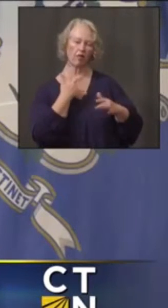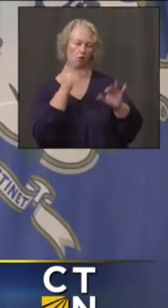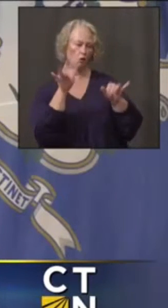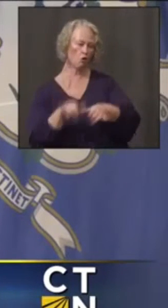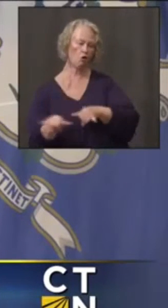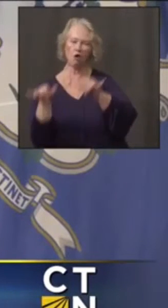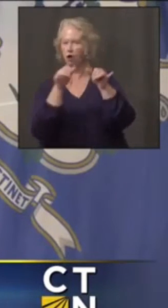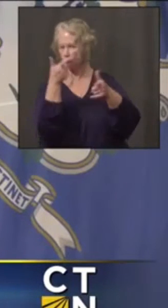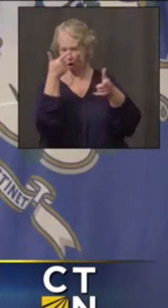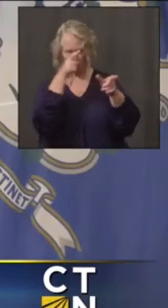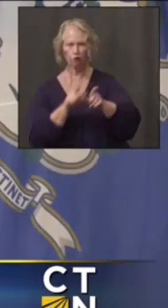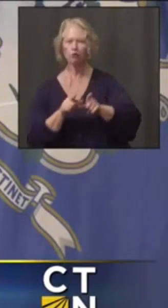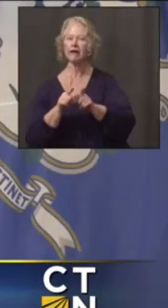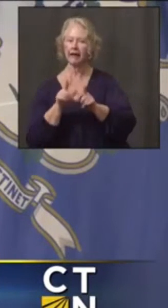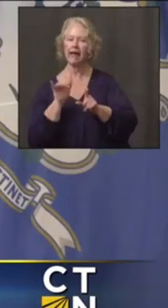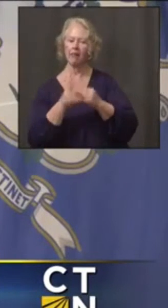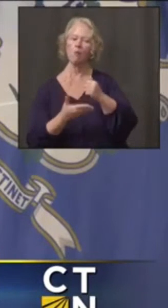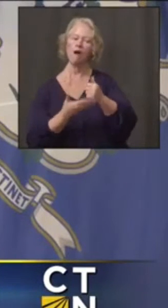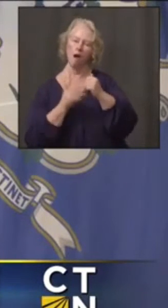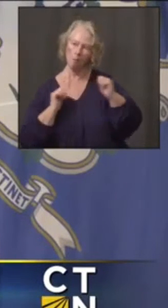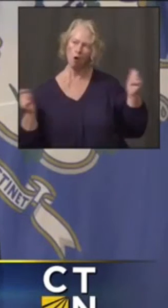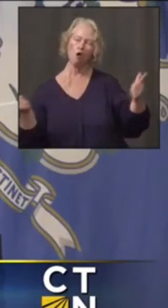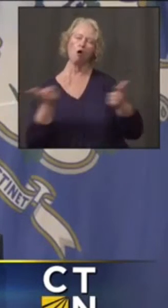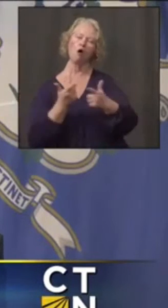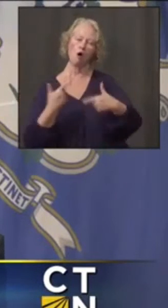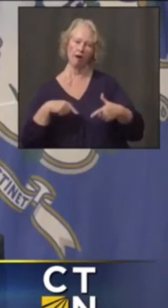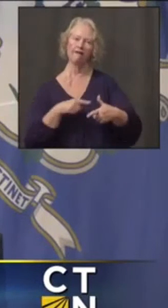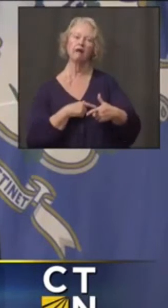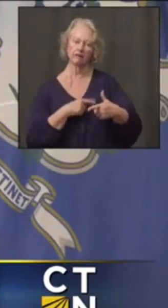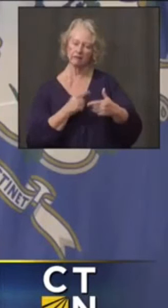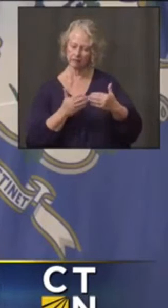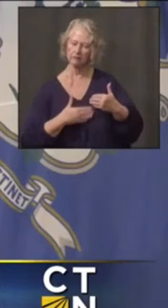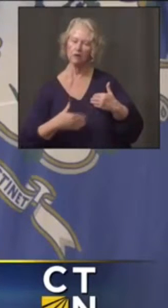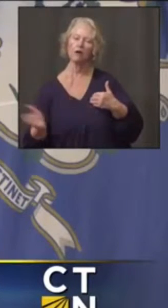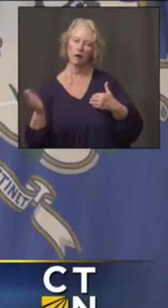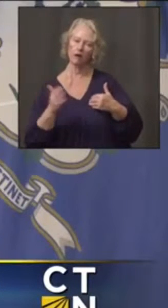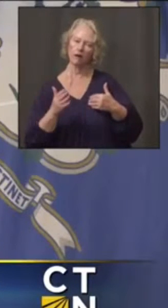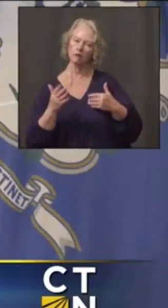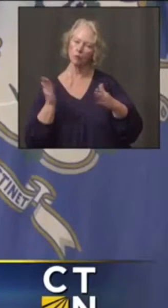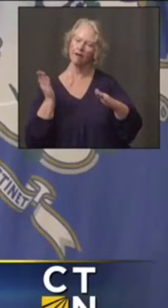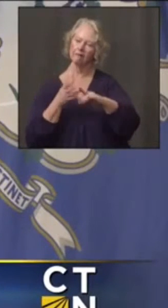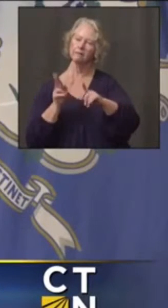that will be a big step forward for all of us in terms of convincing people to do the right thing.